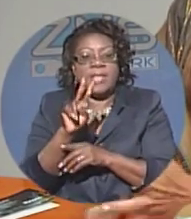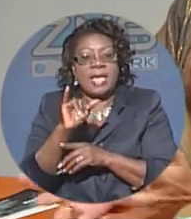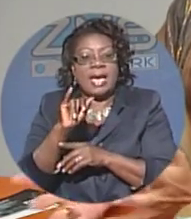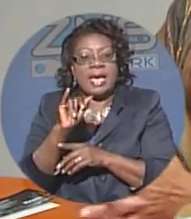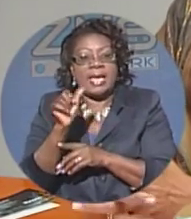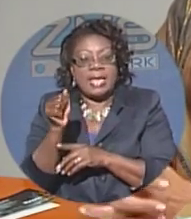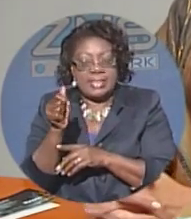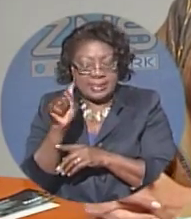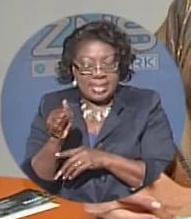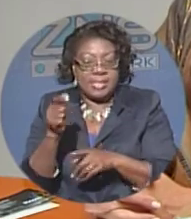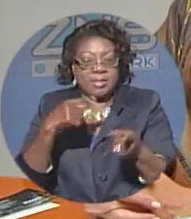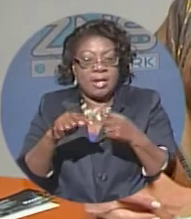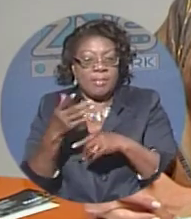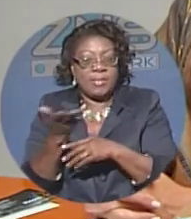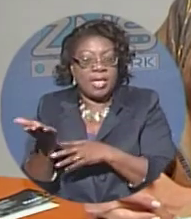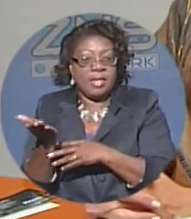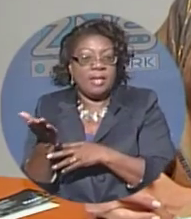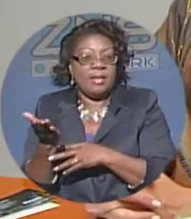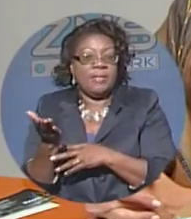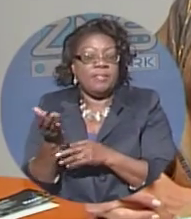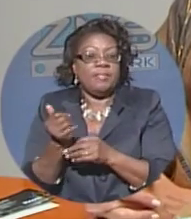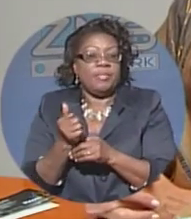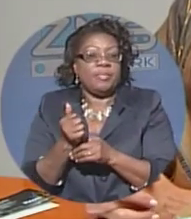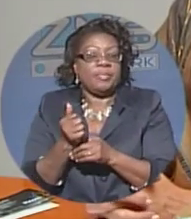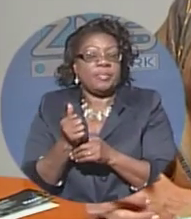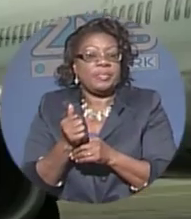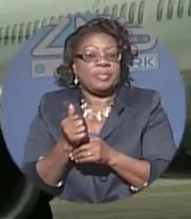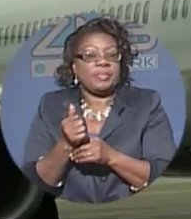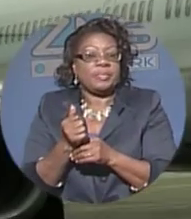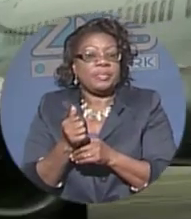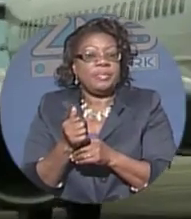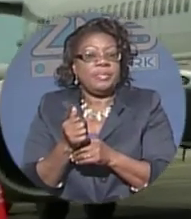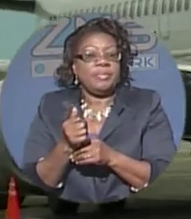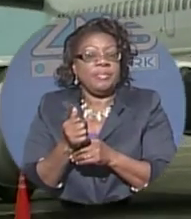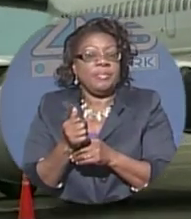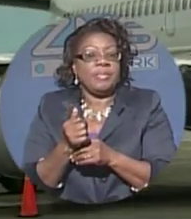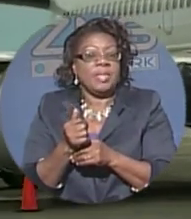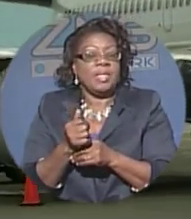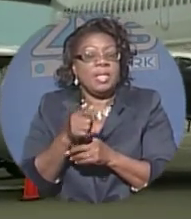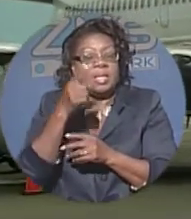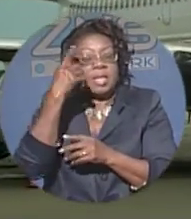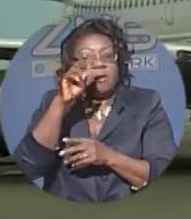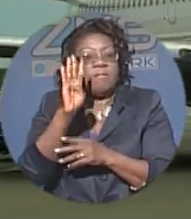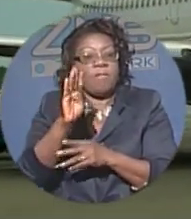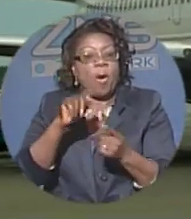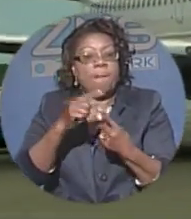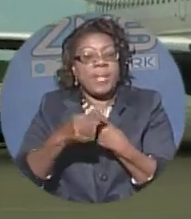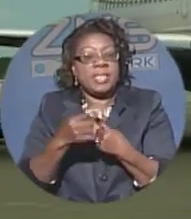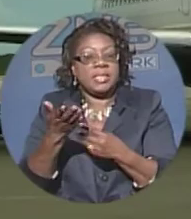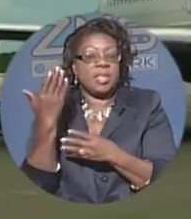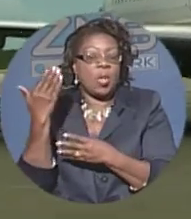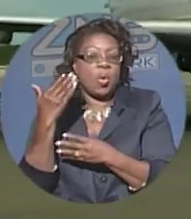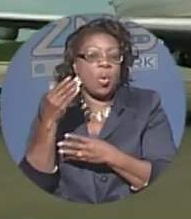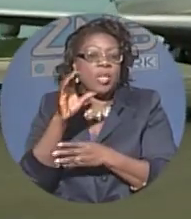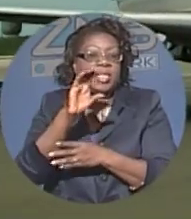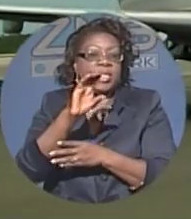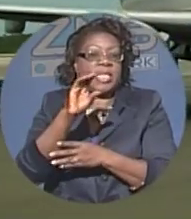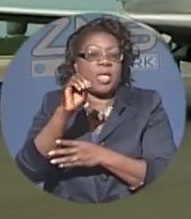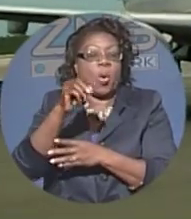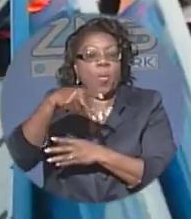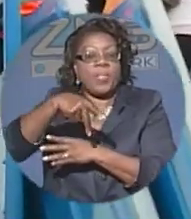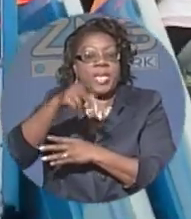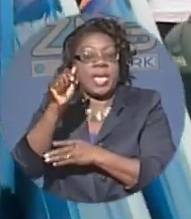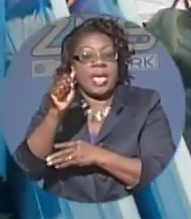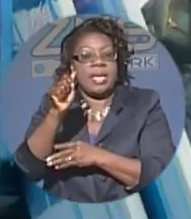So I see all the opportunities for you to come here and make business. Now, 4 months ago, Copa Airlines expanded the